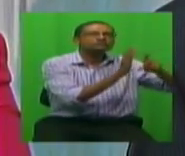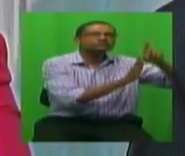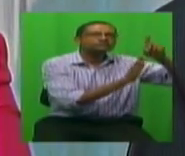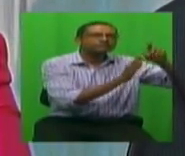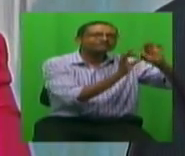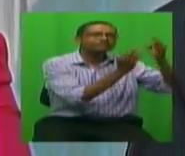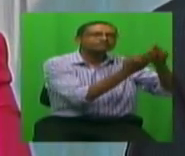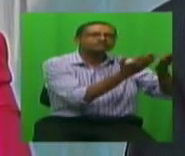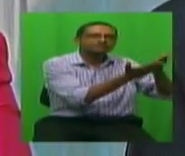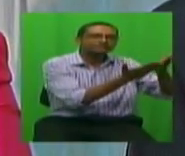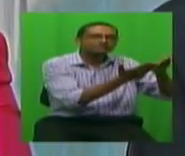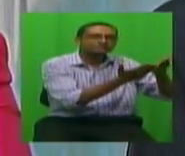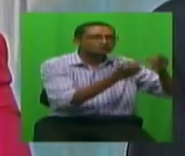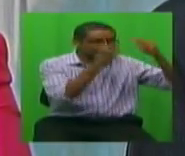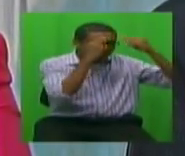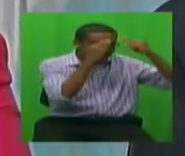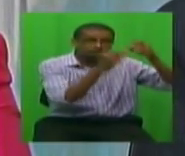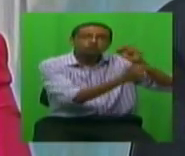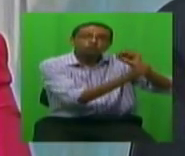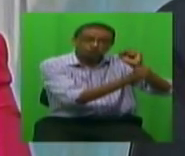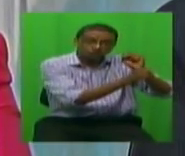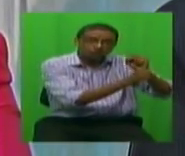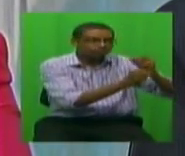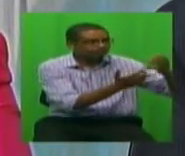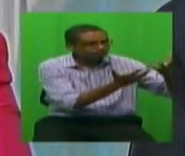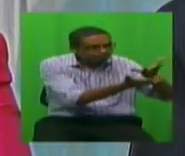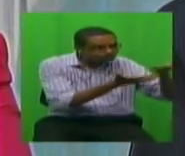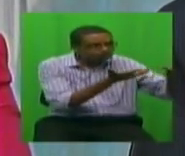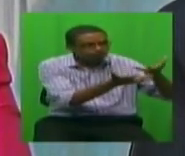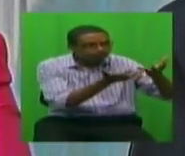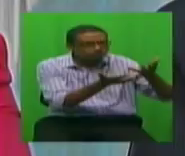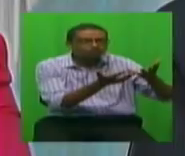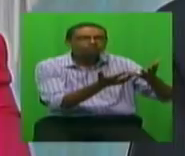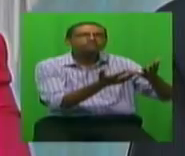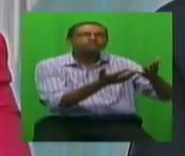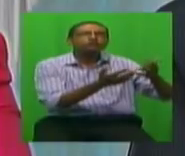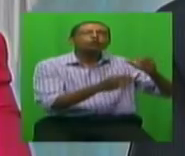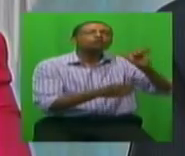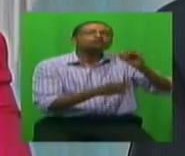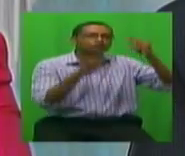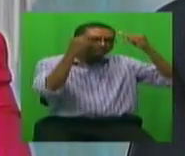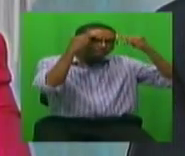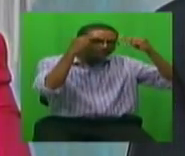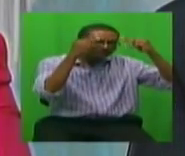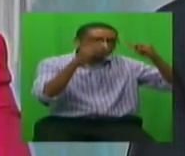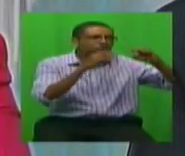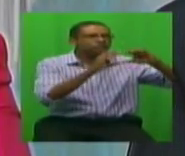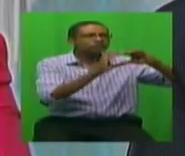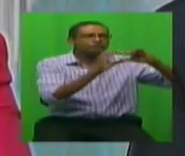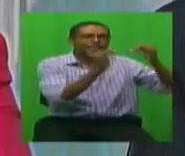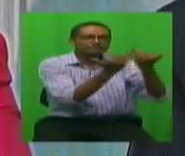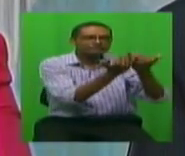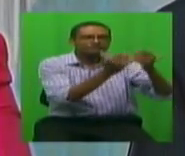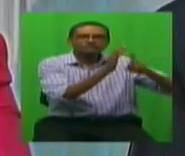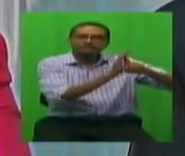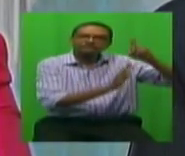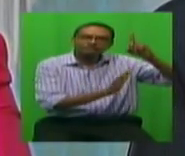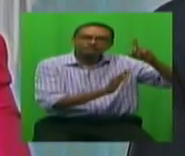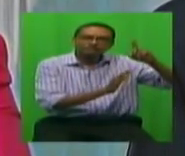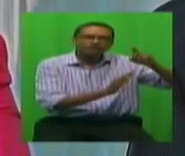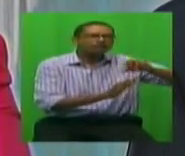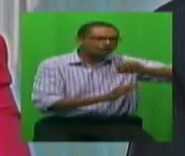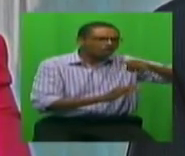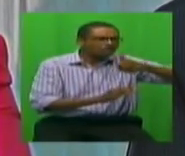Ministry of Works, the Ministry of Community Development, and all relevant ministries, so that we are putting our hands